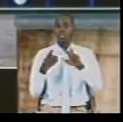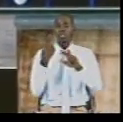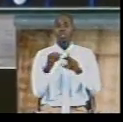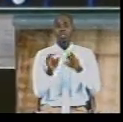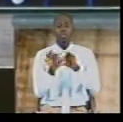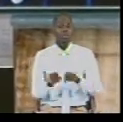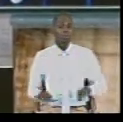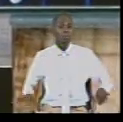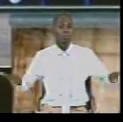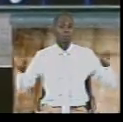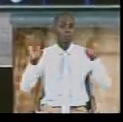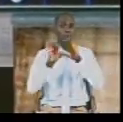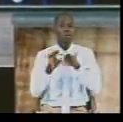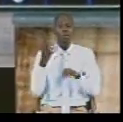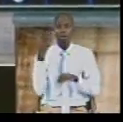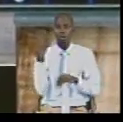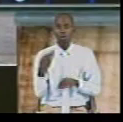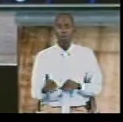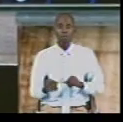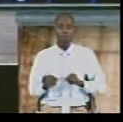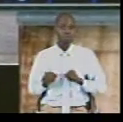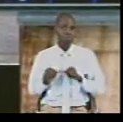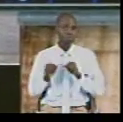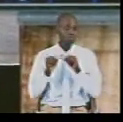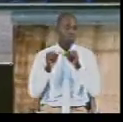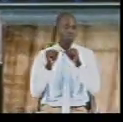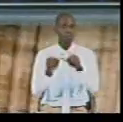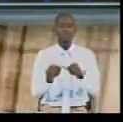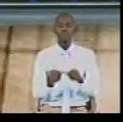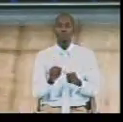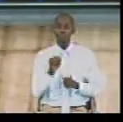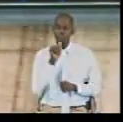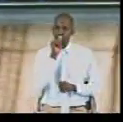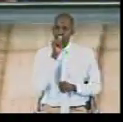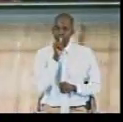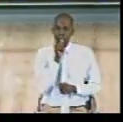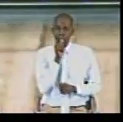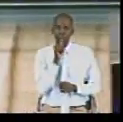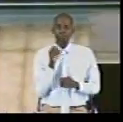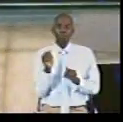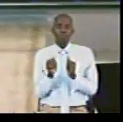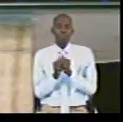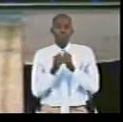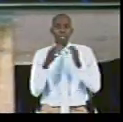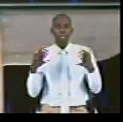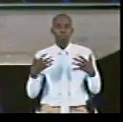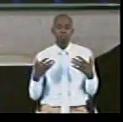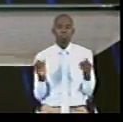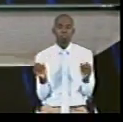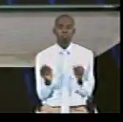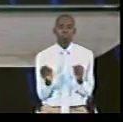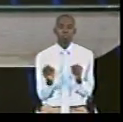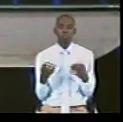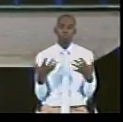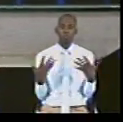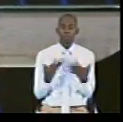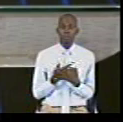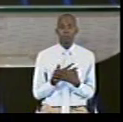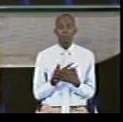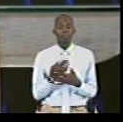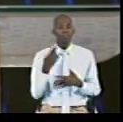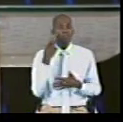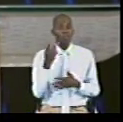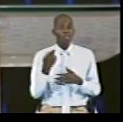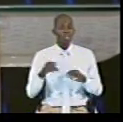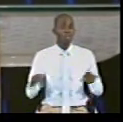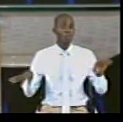steadfast perseverance without timidity. The importance of holding on